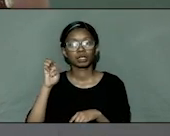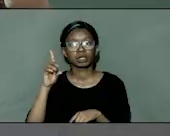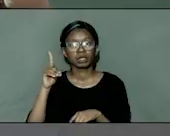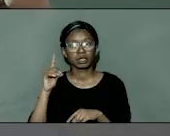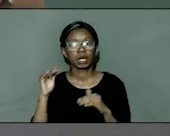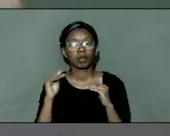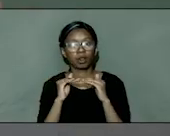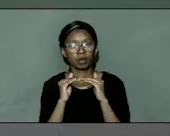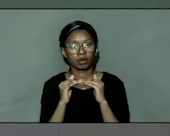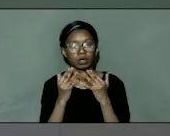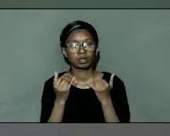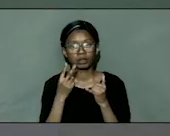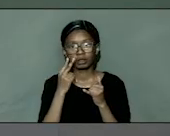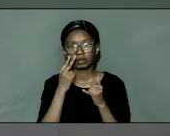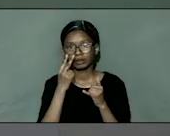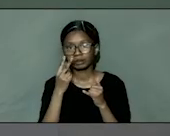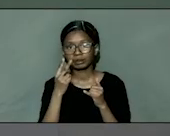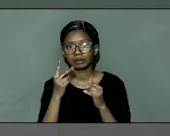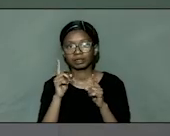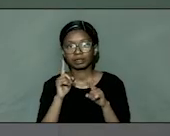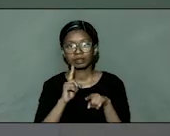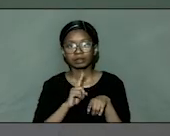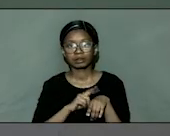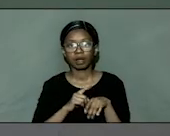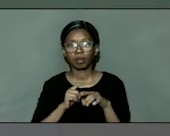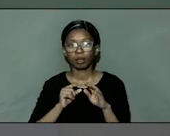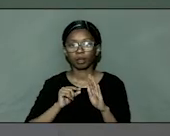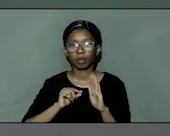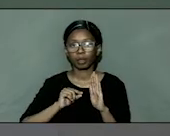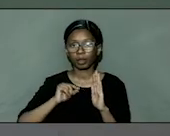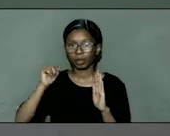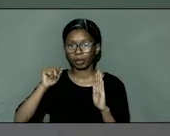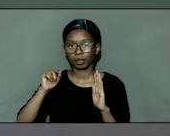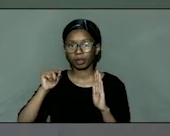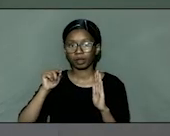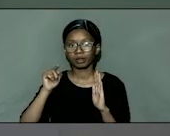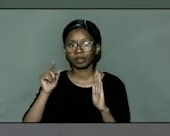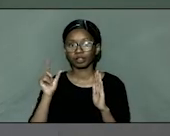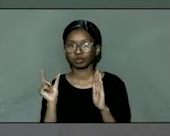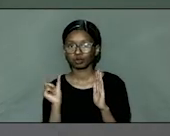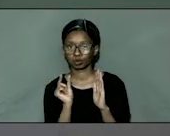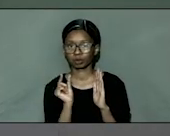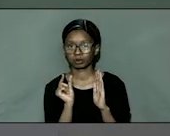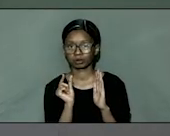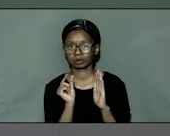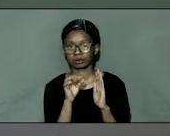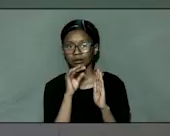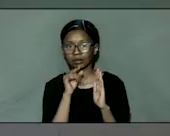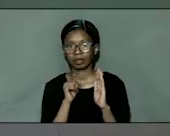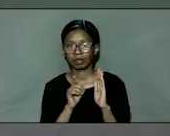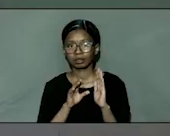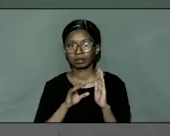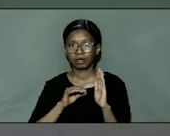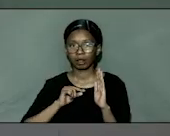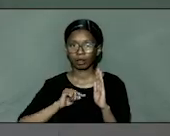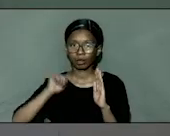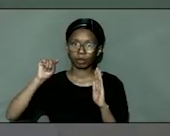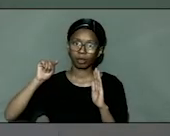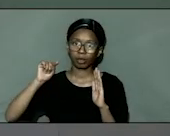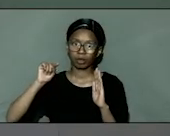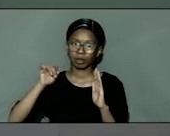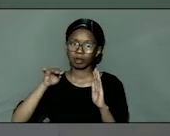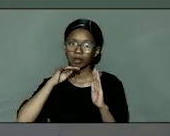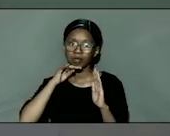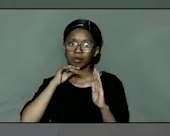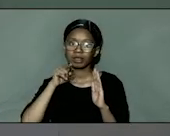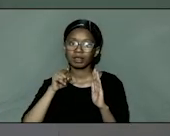short and the graph is a bit how steep. Ne? So it shows that the changes that occur, they are